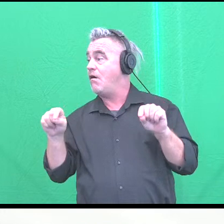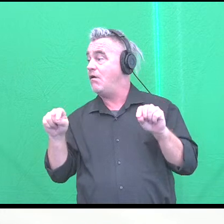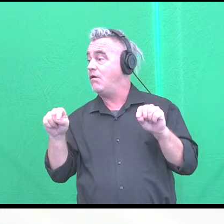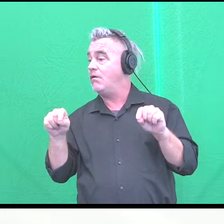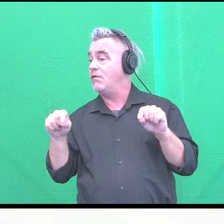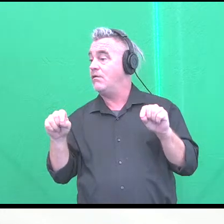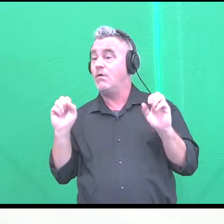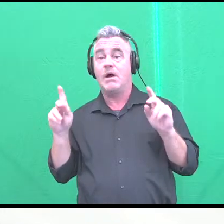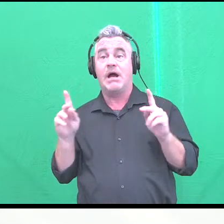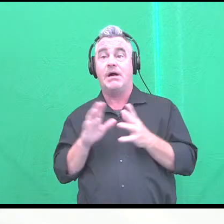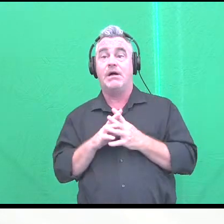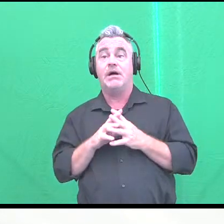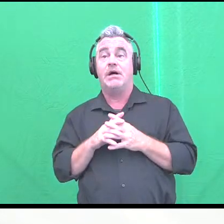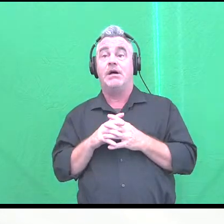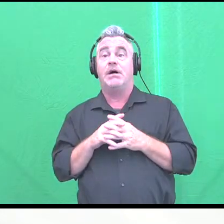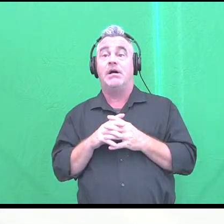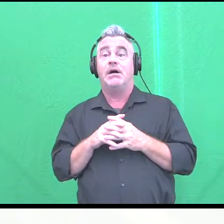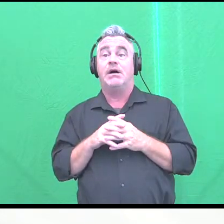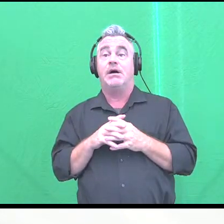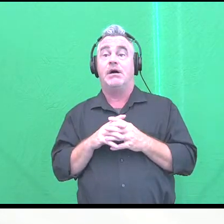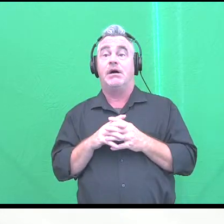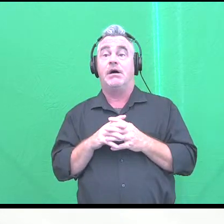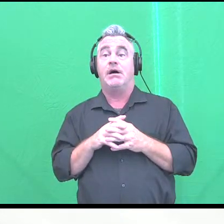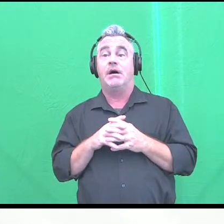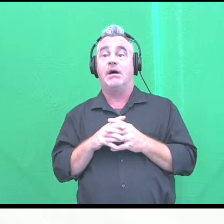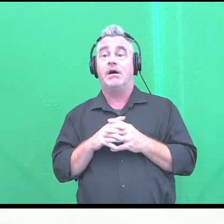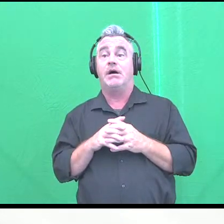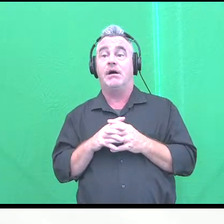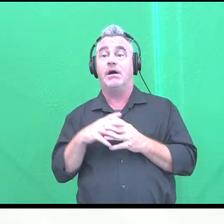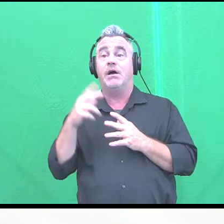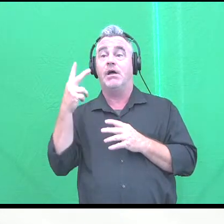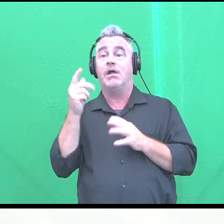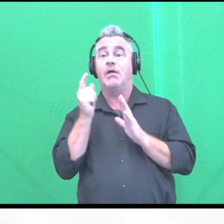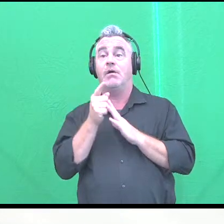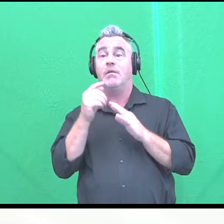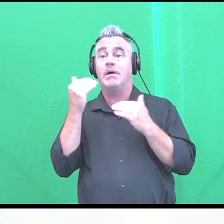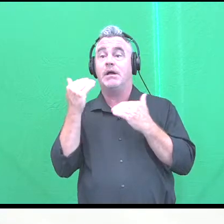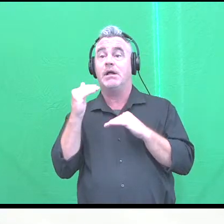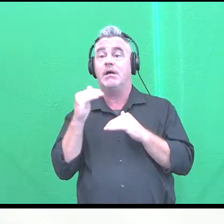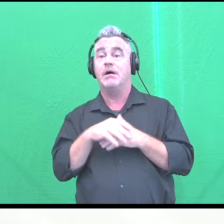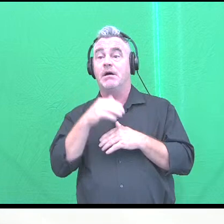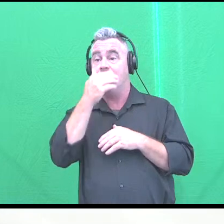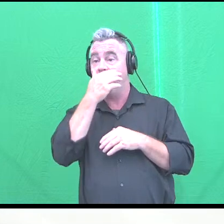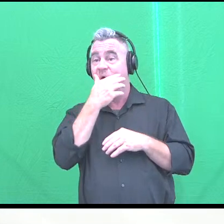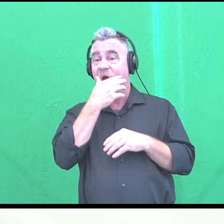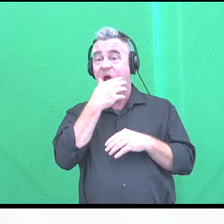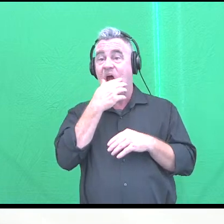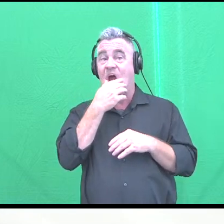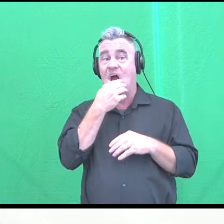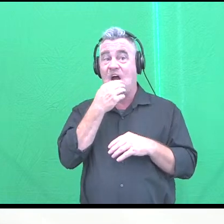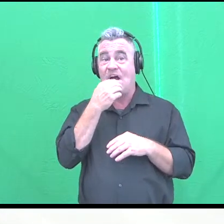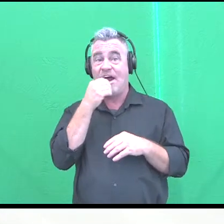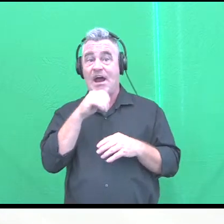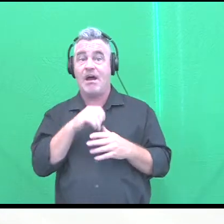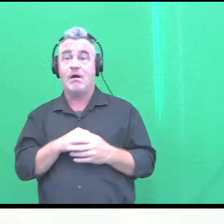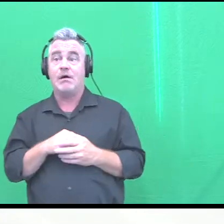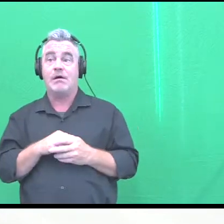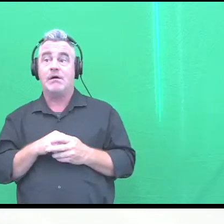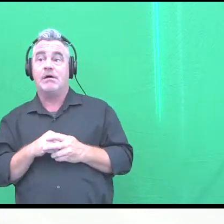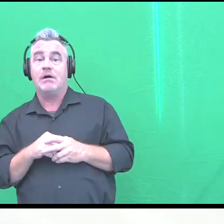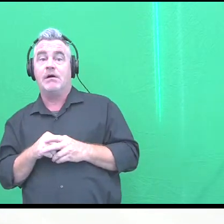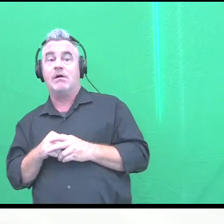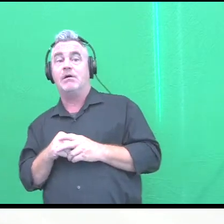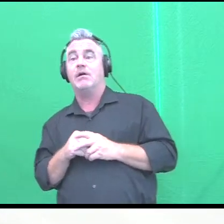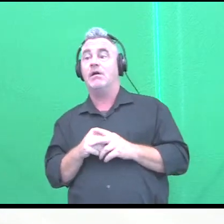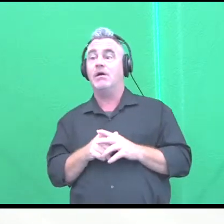well. And again, there's a 3-minute limit, and I think you can see the timer down below. So the first